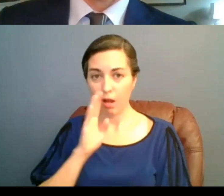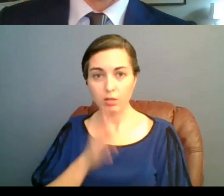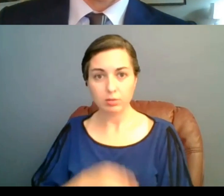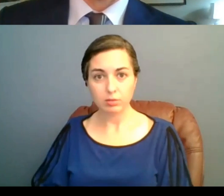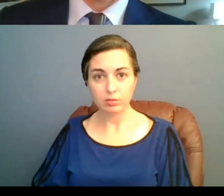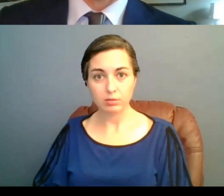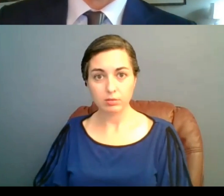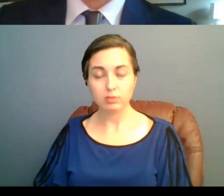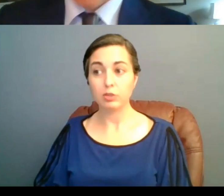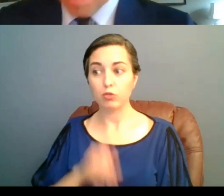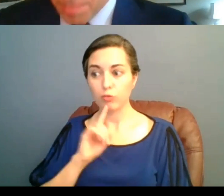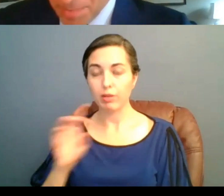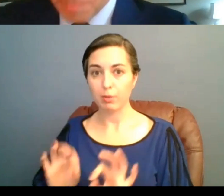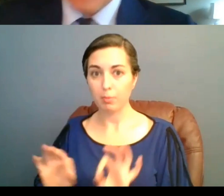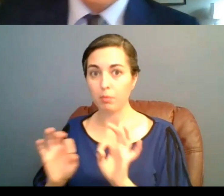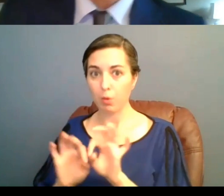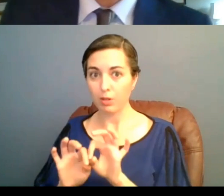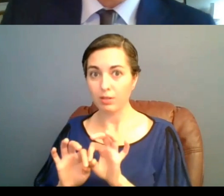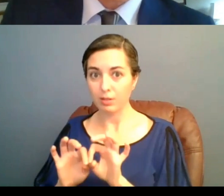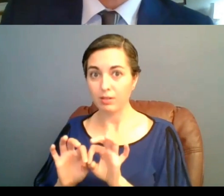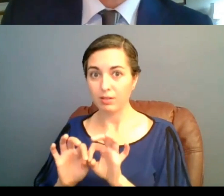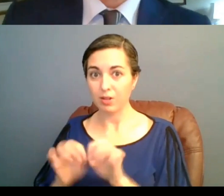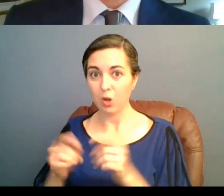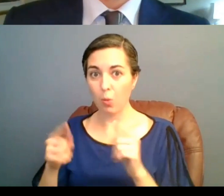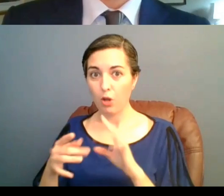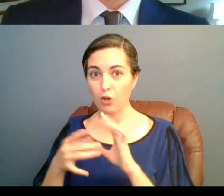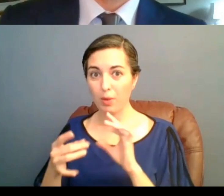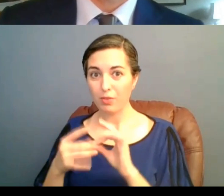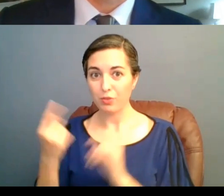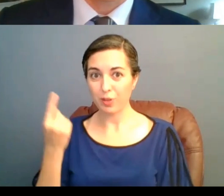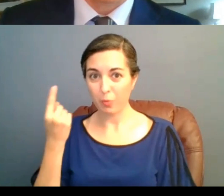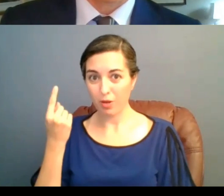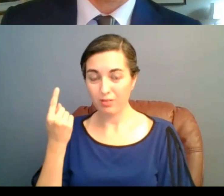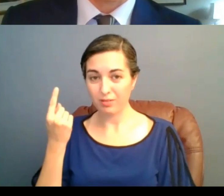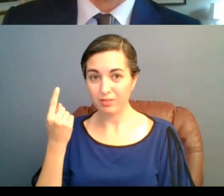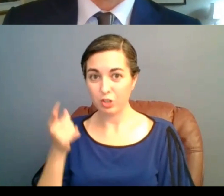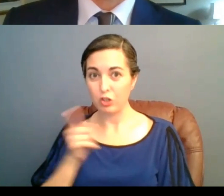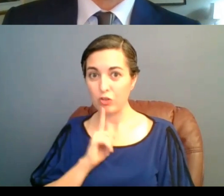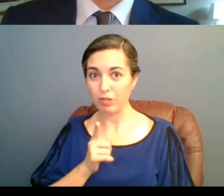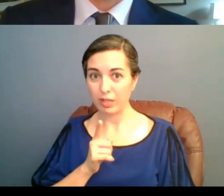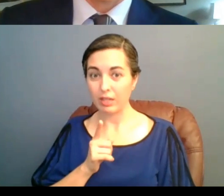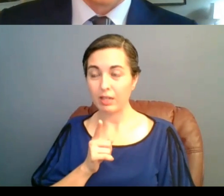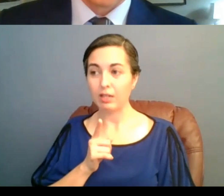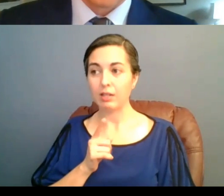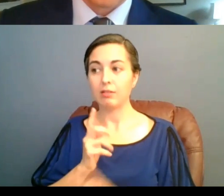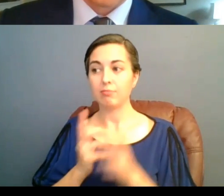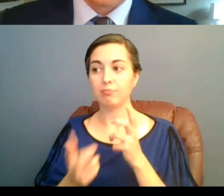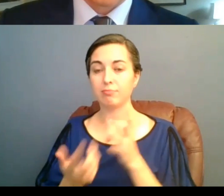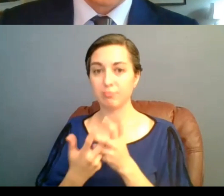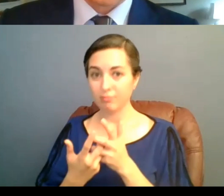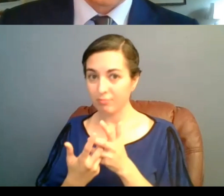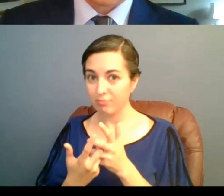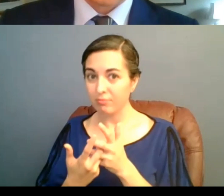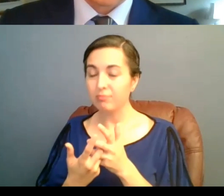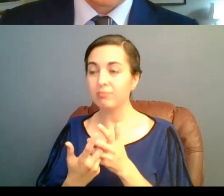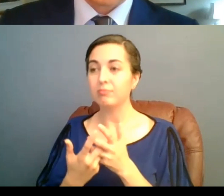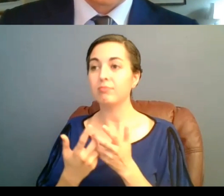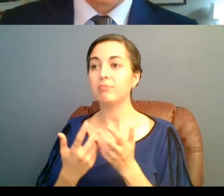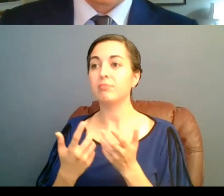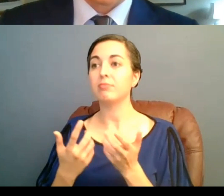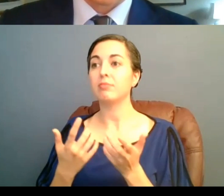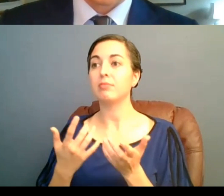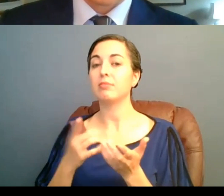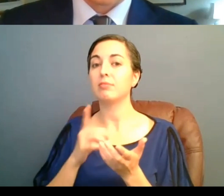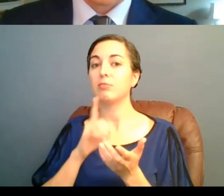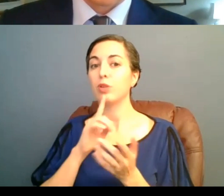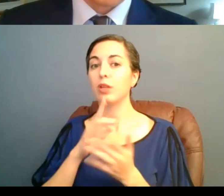it's really important that when you message someone, you're very accommodating and